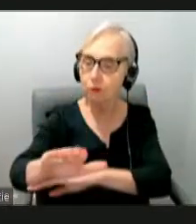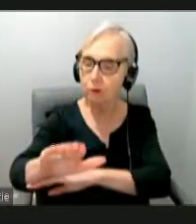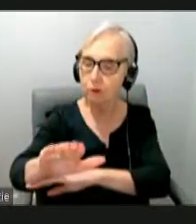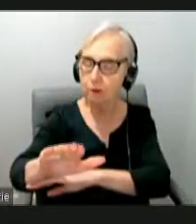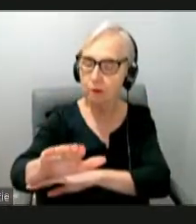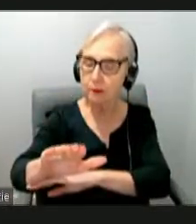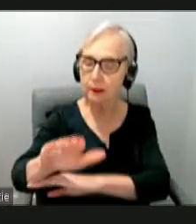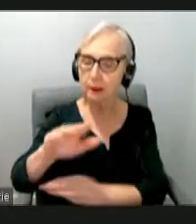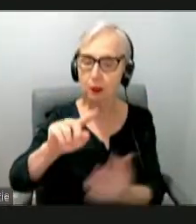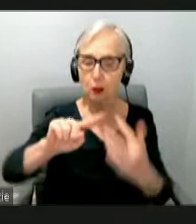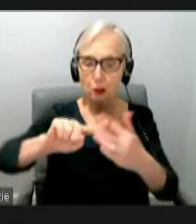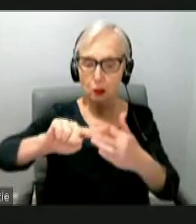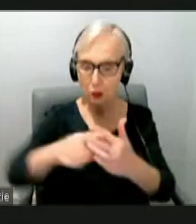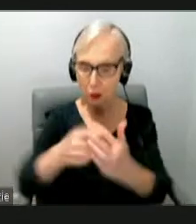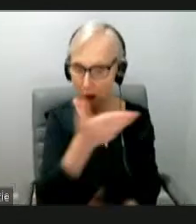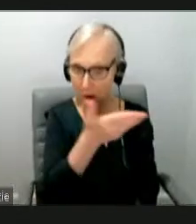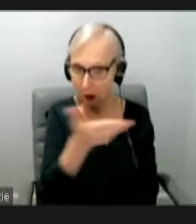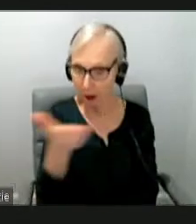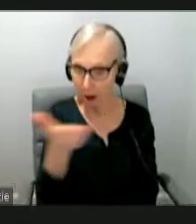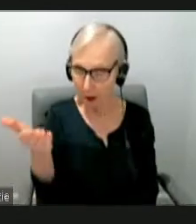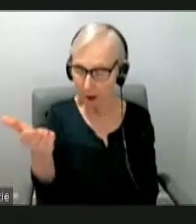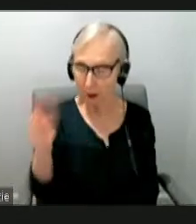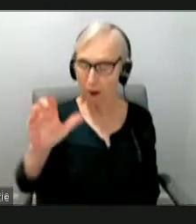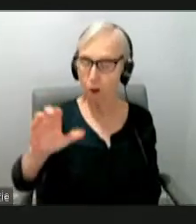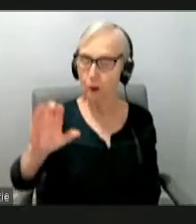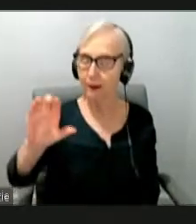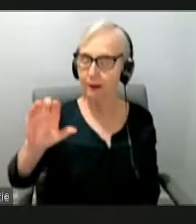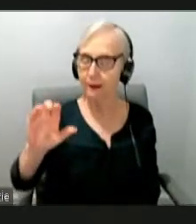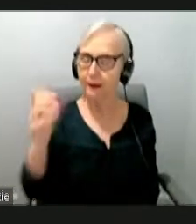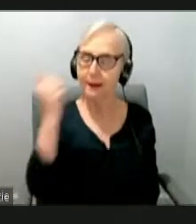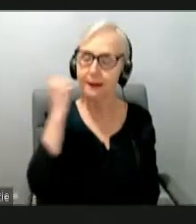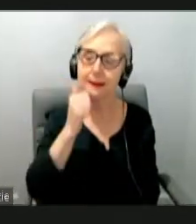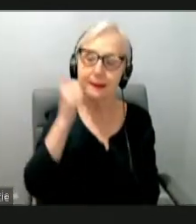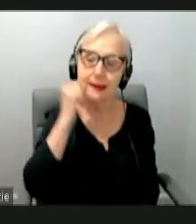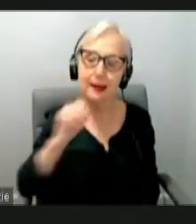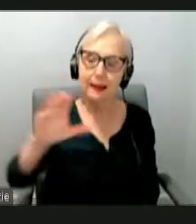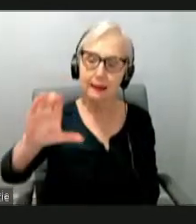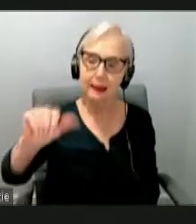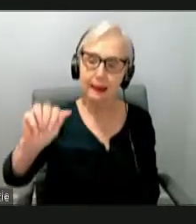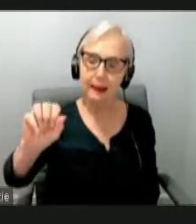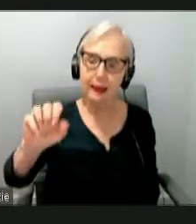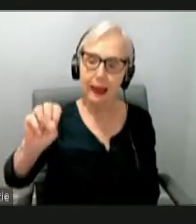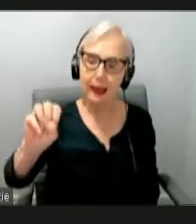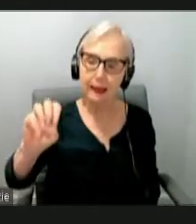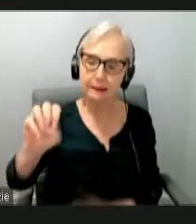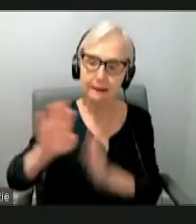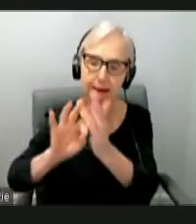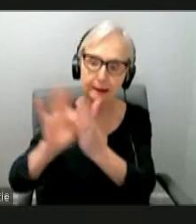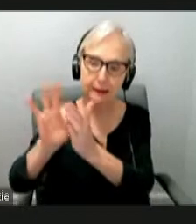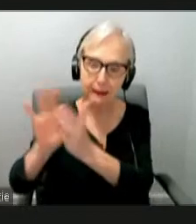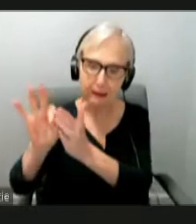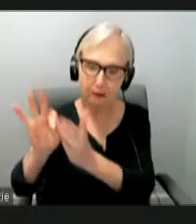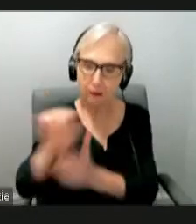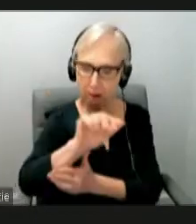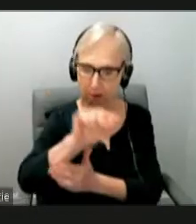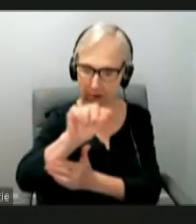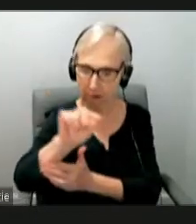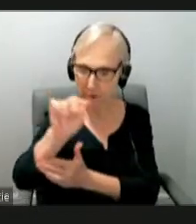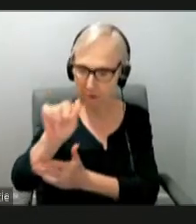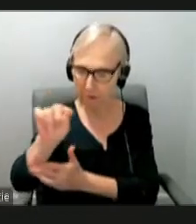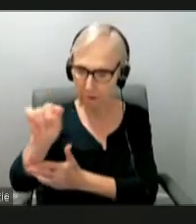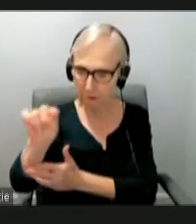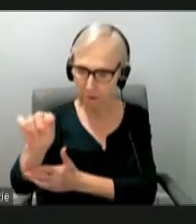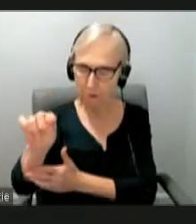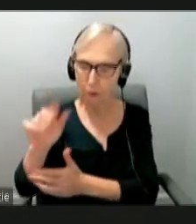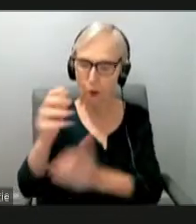So starting here with our weekly case counts, daily case counts, what you'll see in this figure is our daily case counts shown in